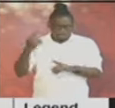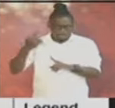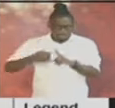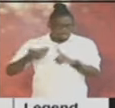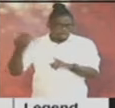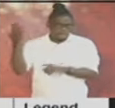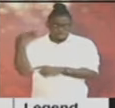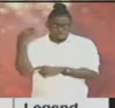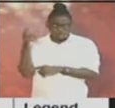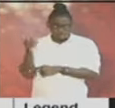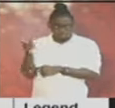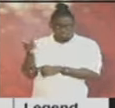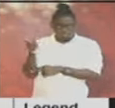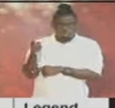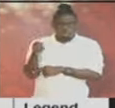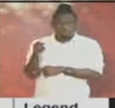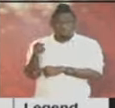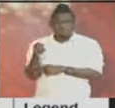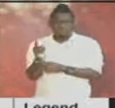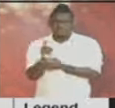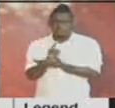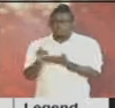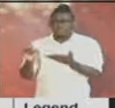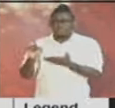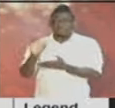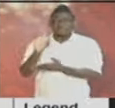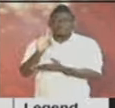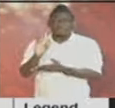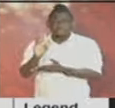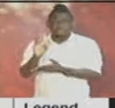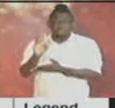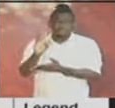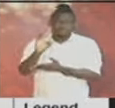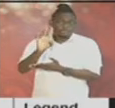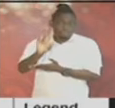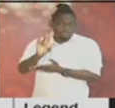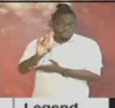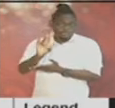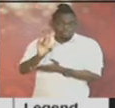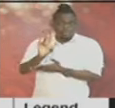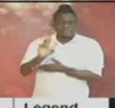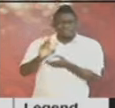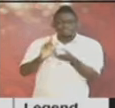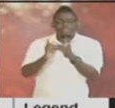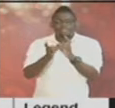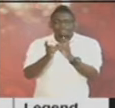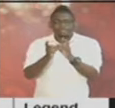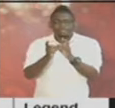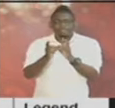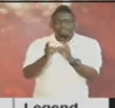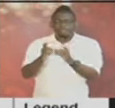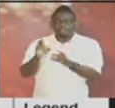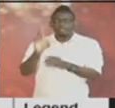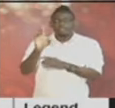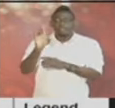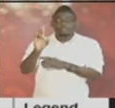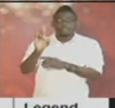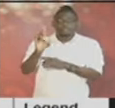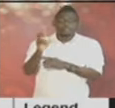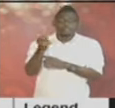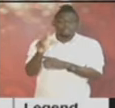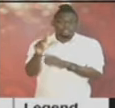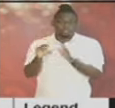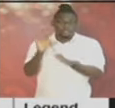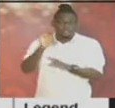during epidemiological weeks 6 and 7, which covers the period the 7th to the 13th of February, and